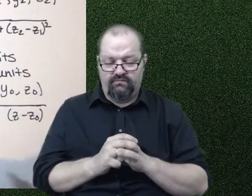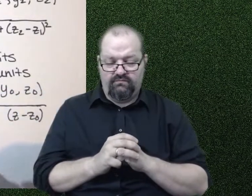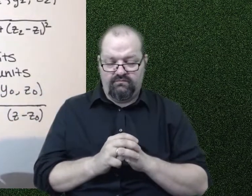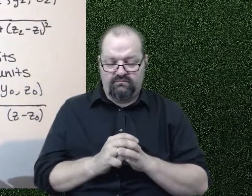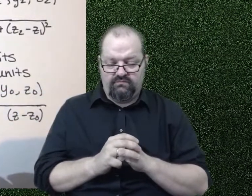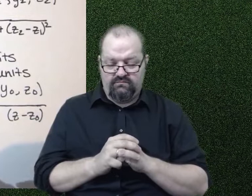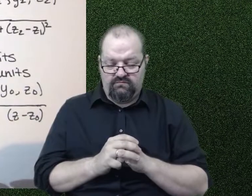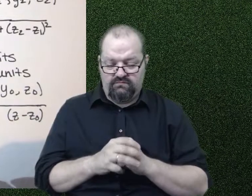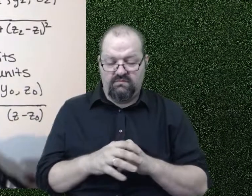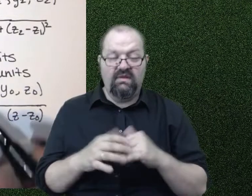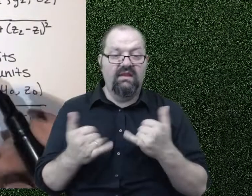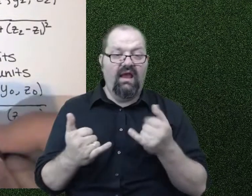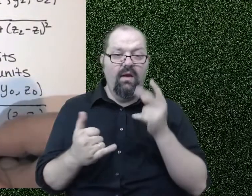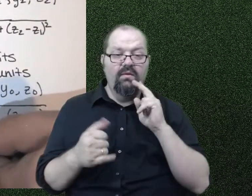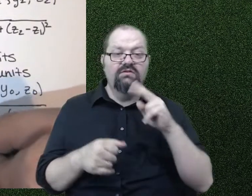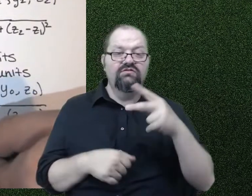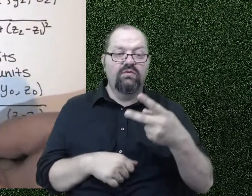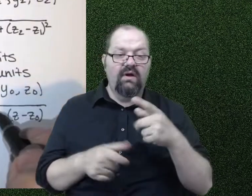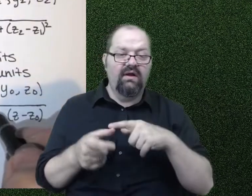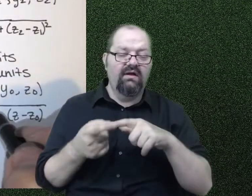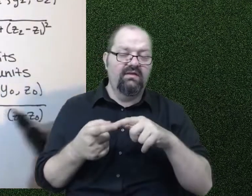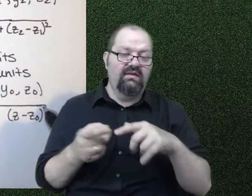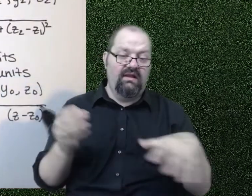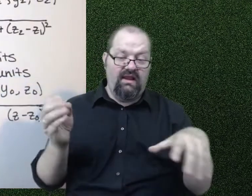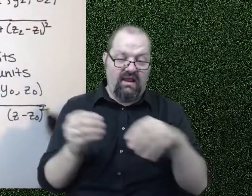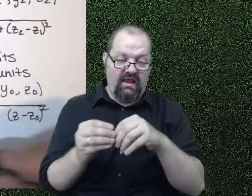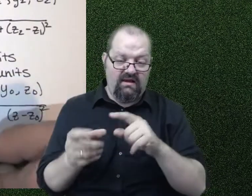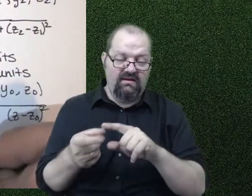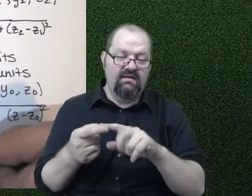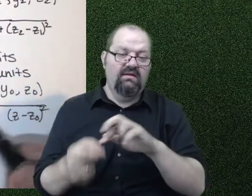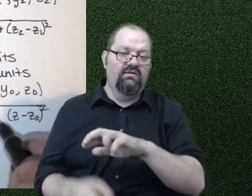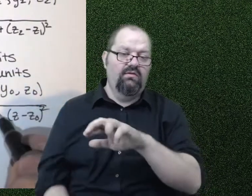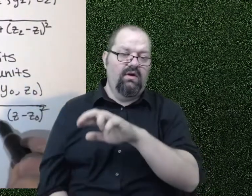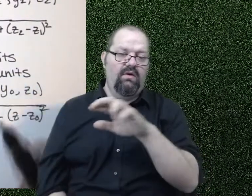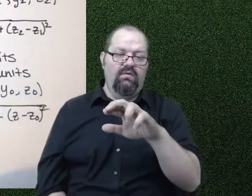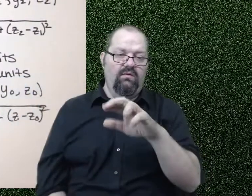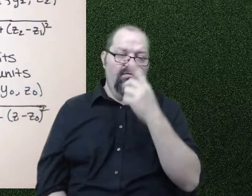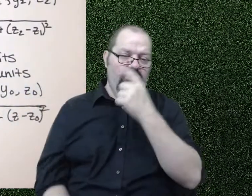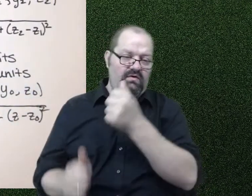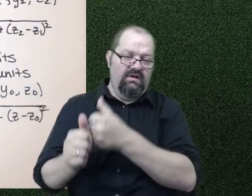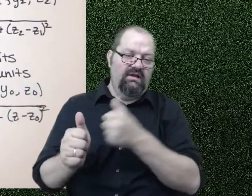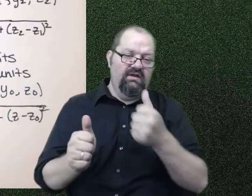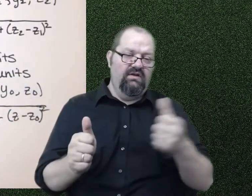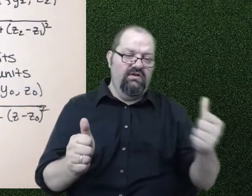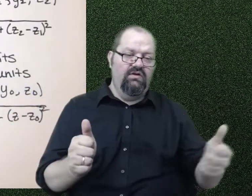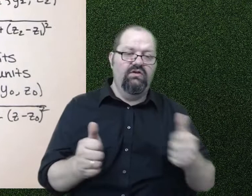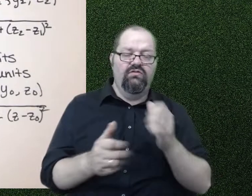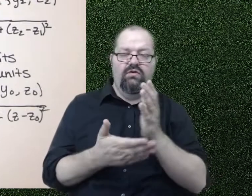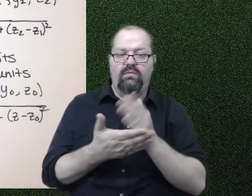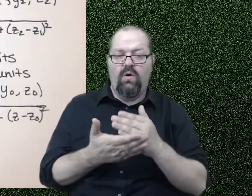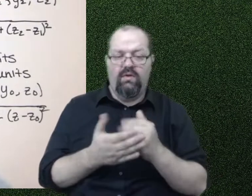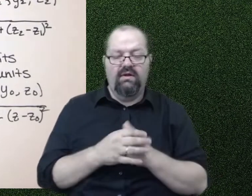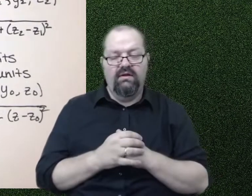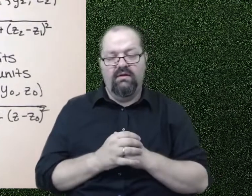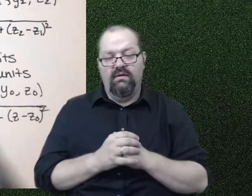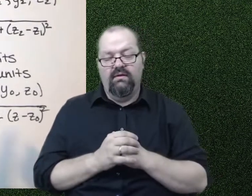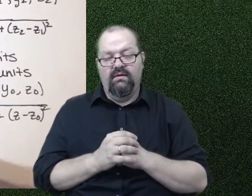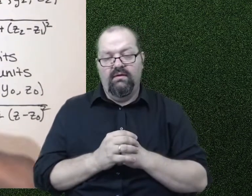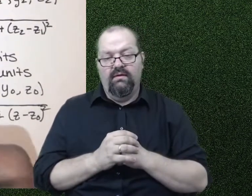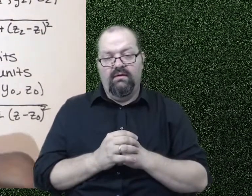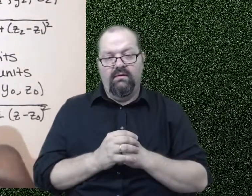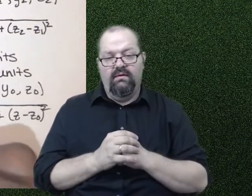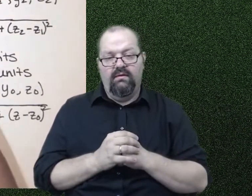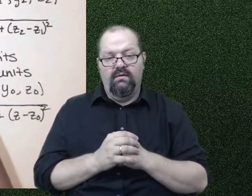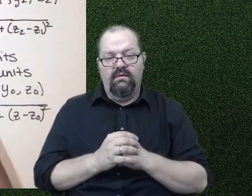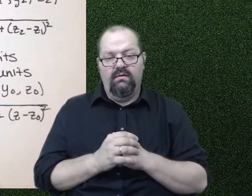I square them, add them, and take the square root. So I square them, add them, and take the square root. Now